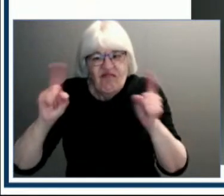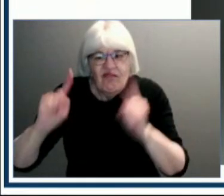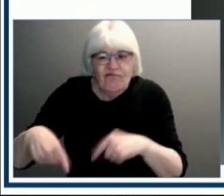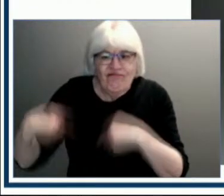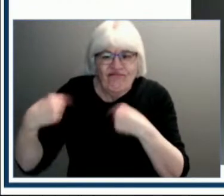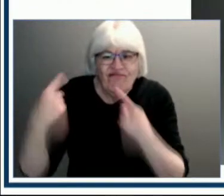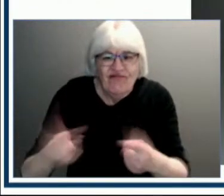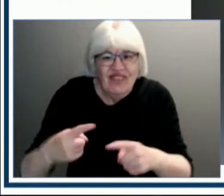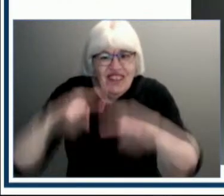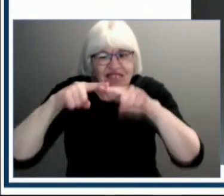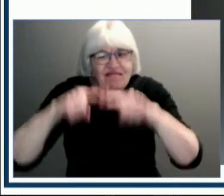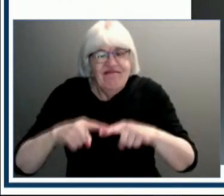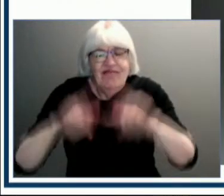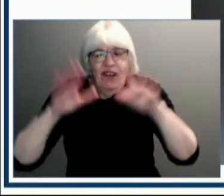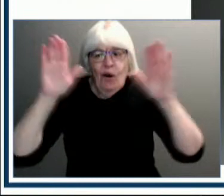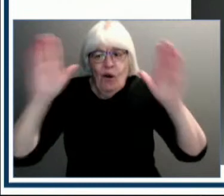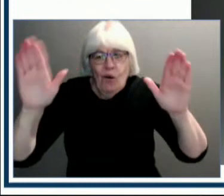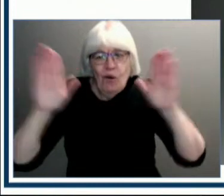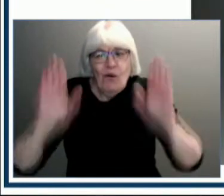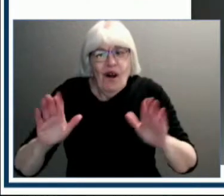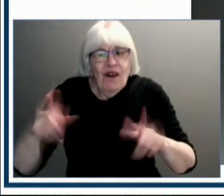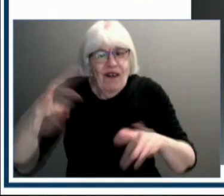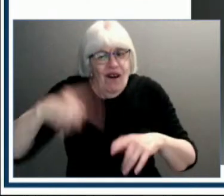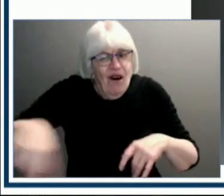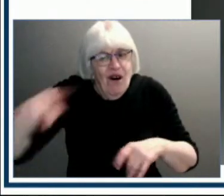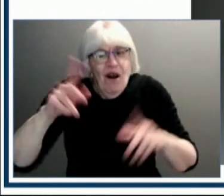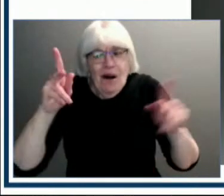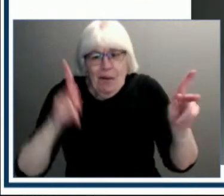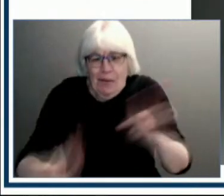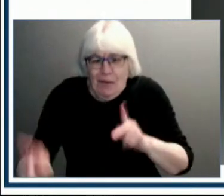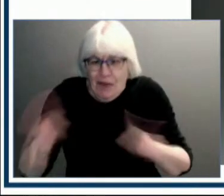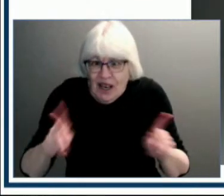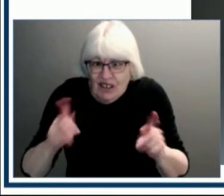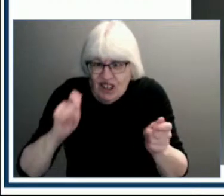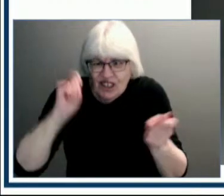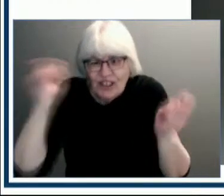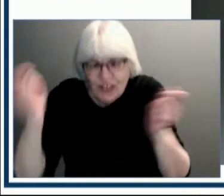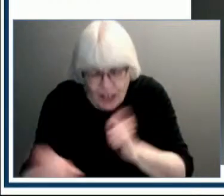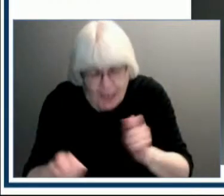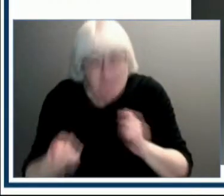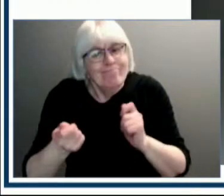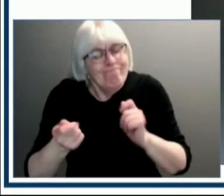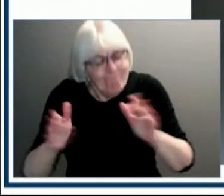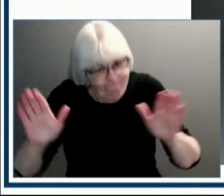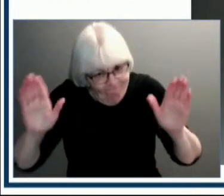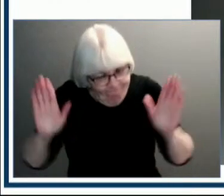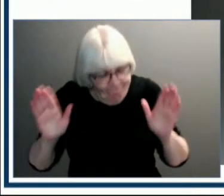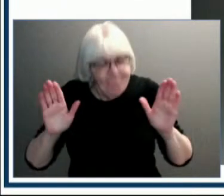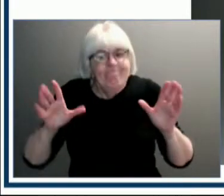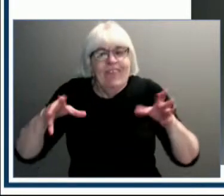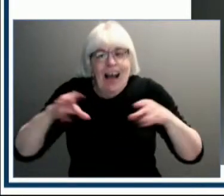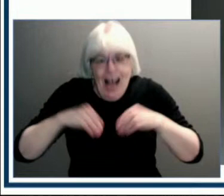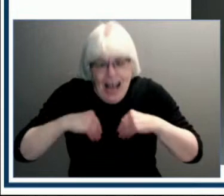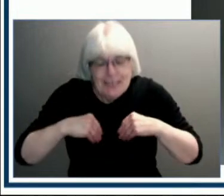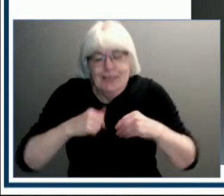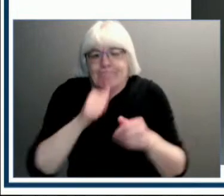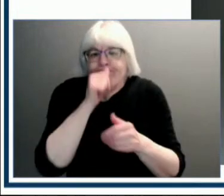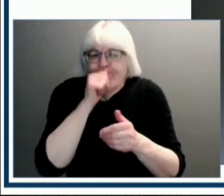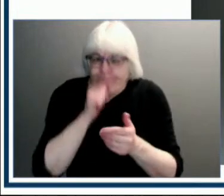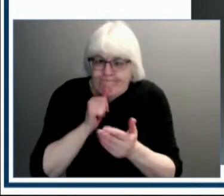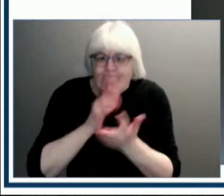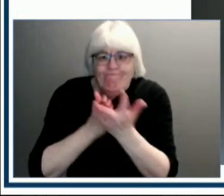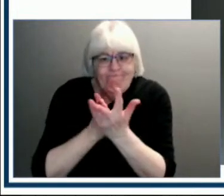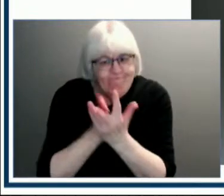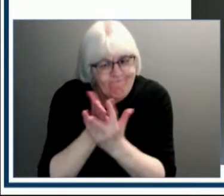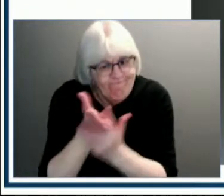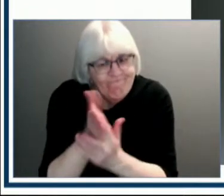amazing ability that Nova Scotians have to adapt to change, to persevere and overcome. I really believe this is the last